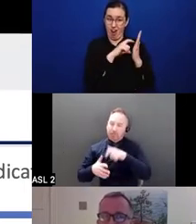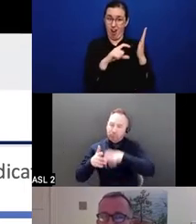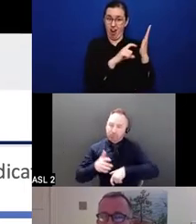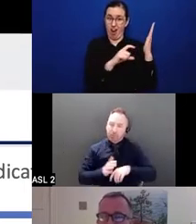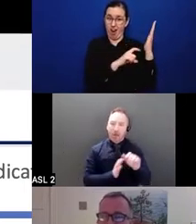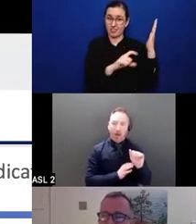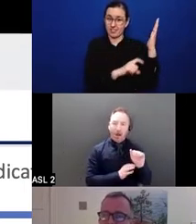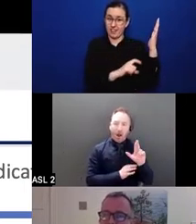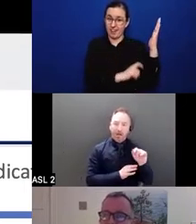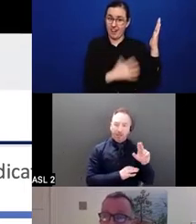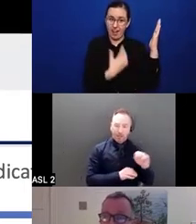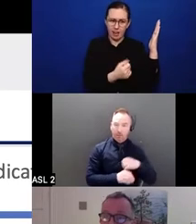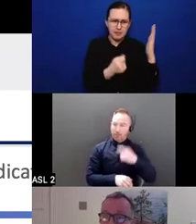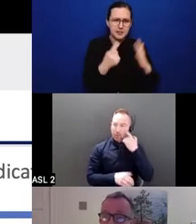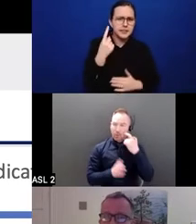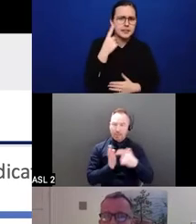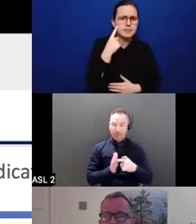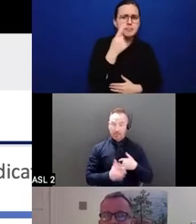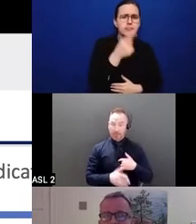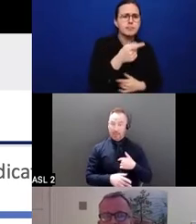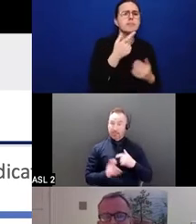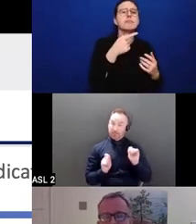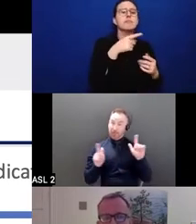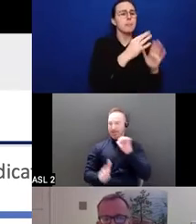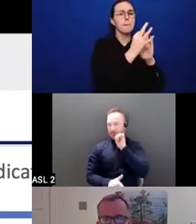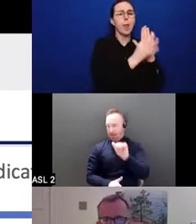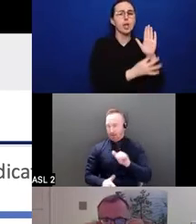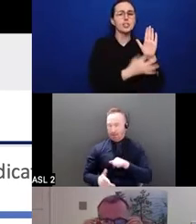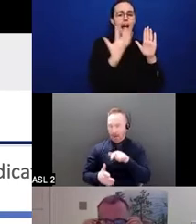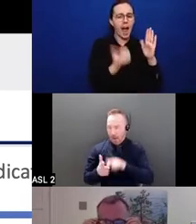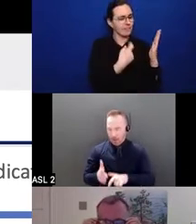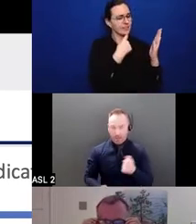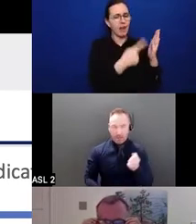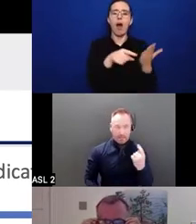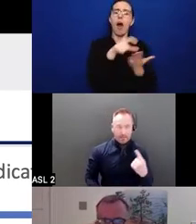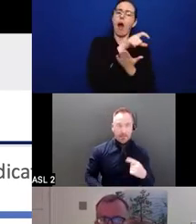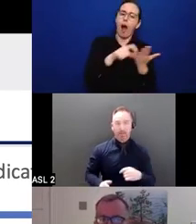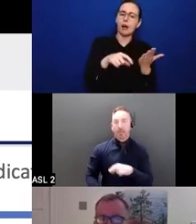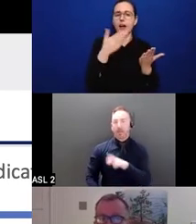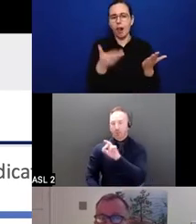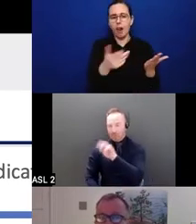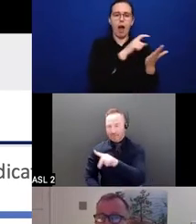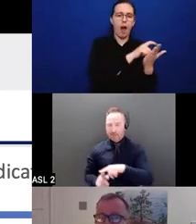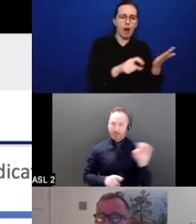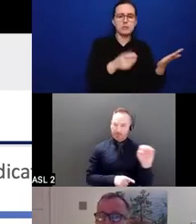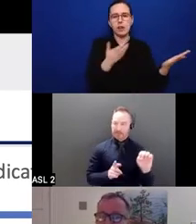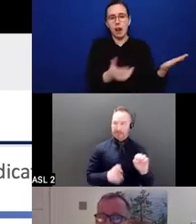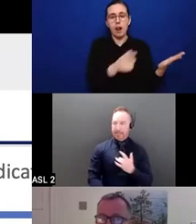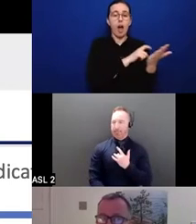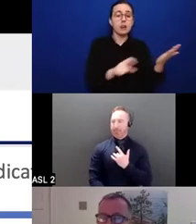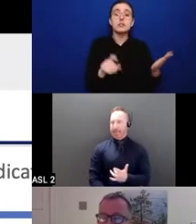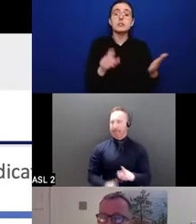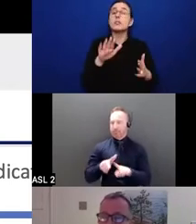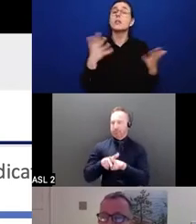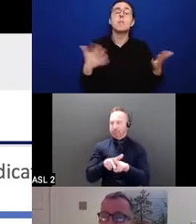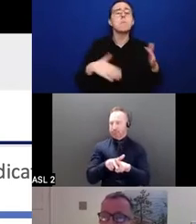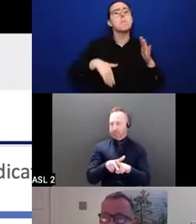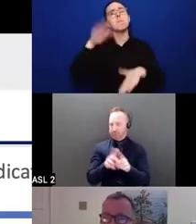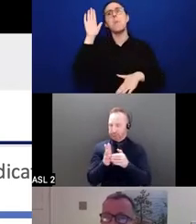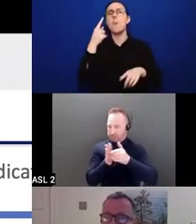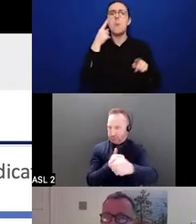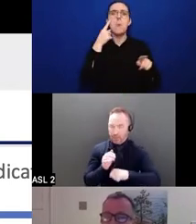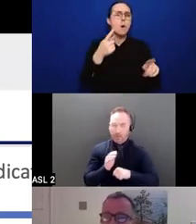not be surprised that Article 11, which focuses on risks and emergencies, is most common. But interestingly, Article 23